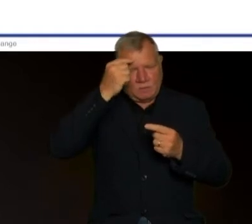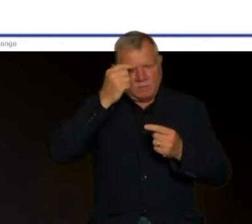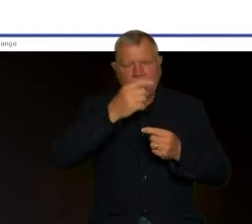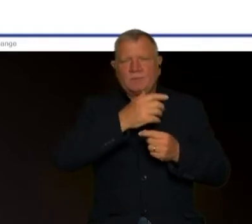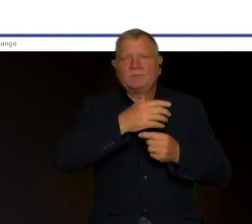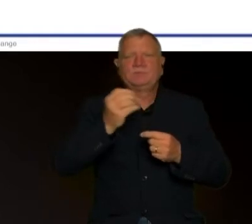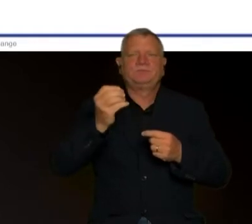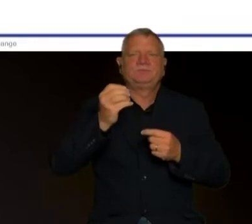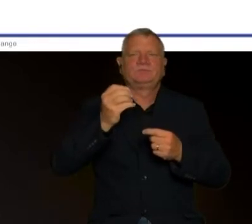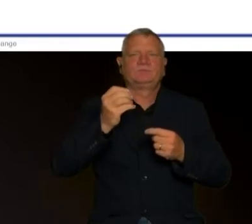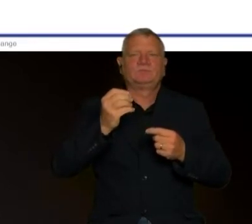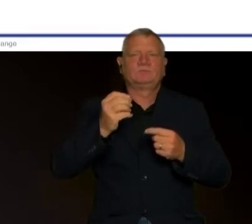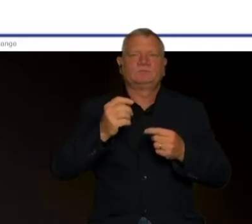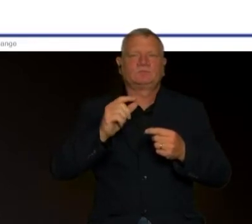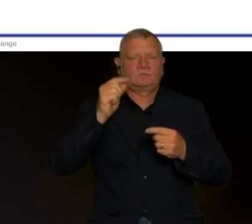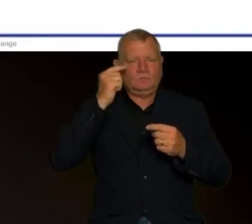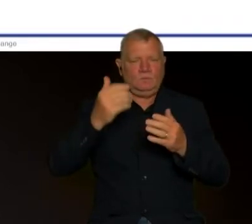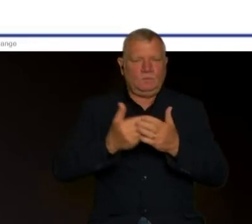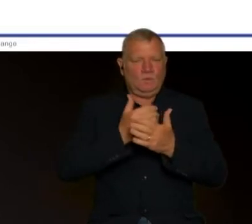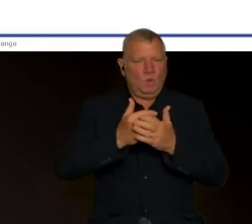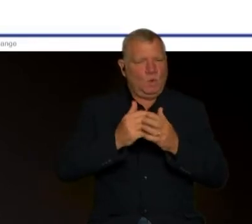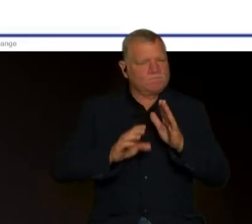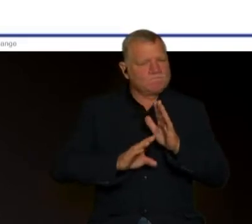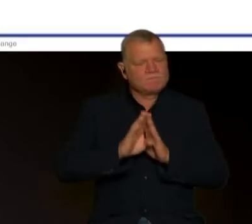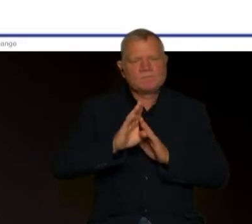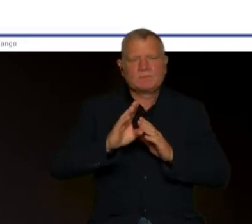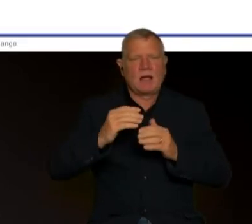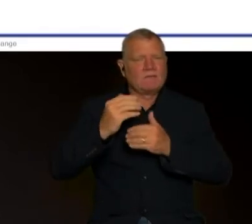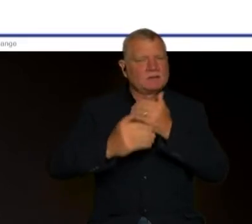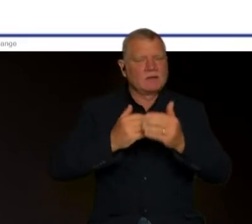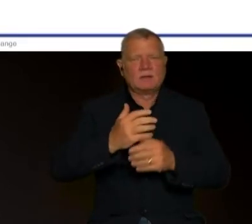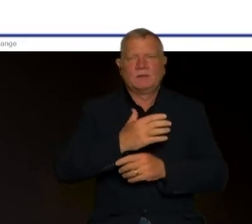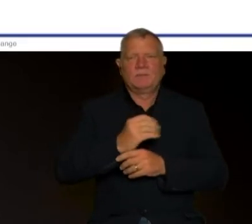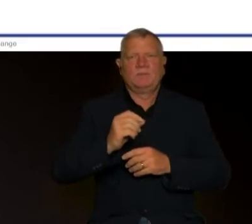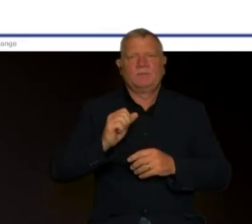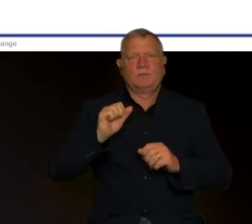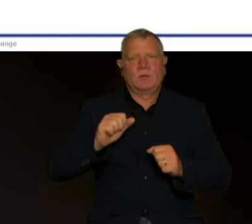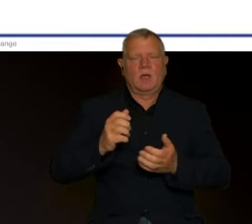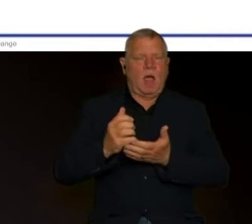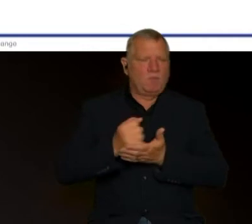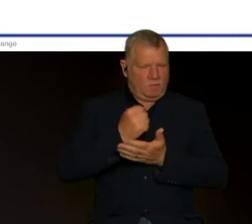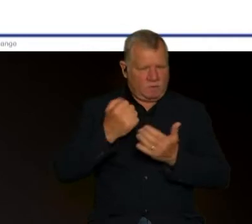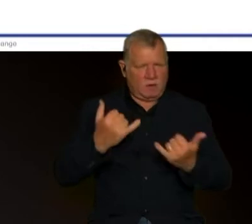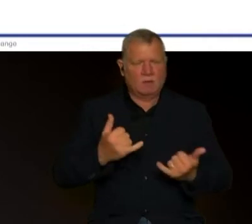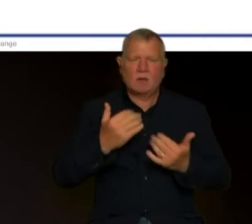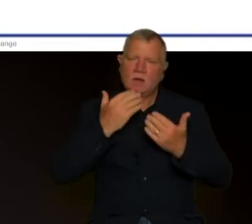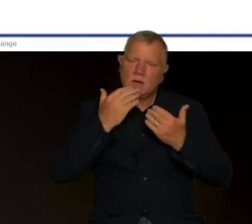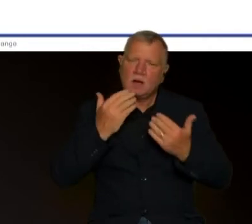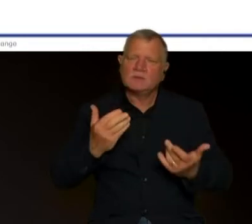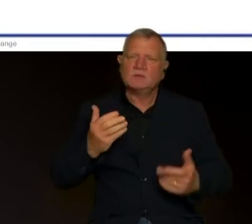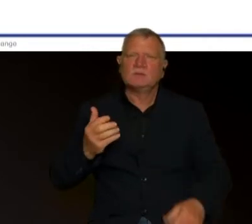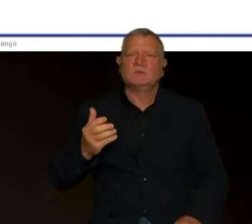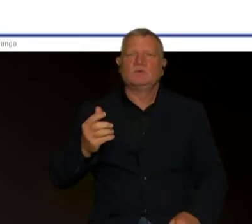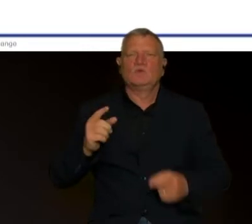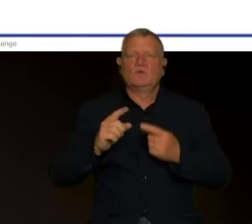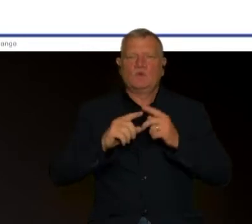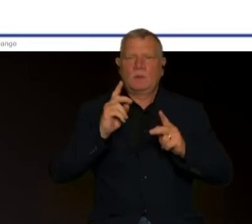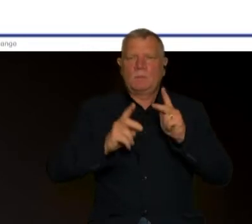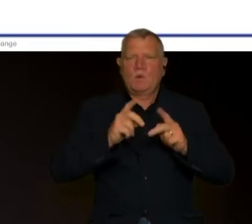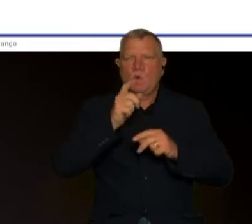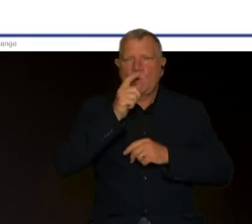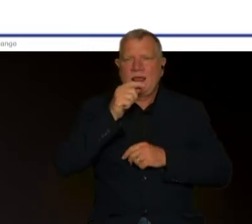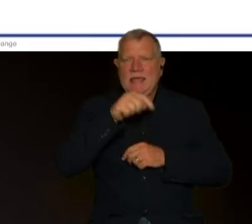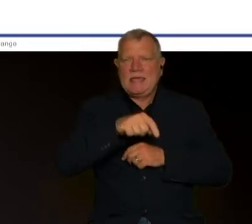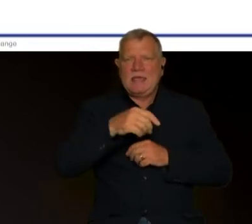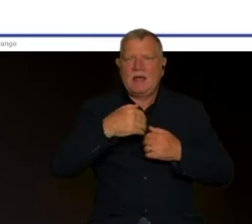Rico, this is something everyone needs to have within the government for a new and advanced government. And we want to again